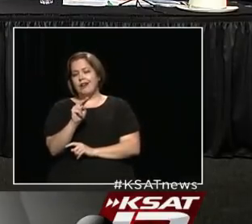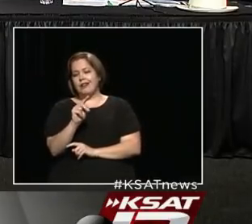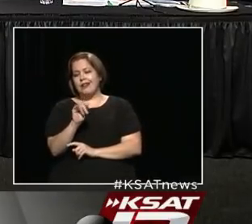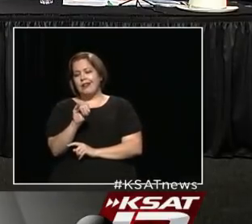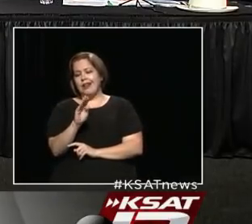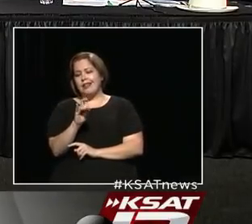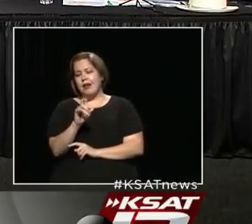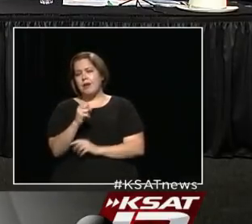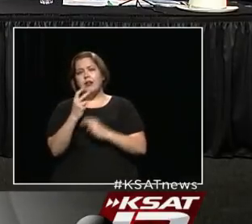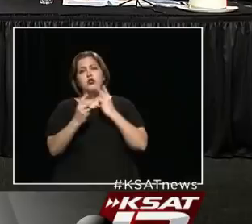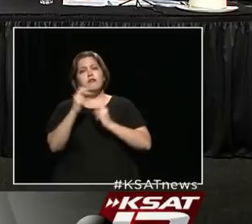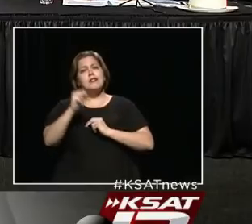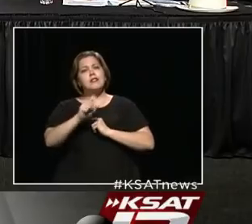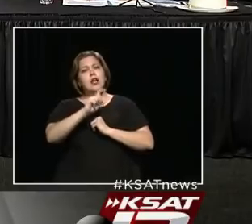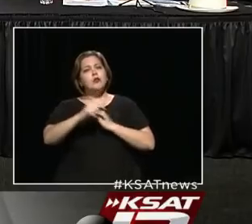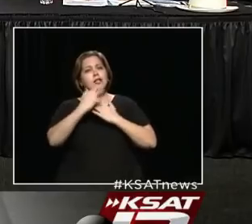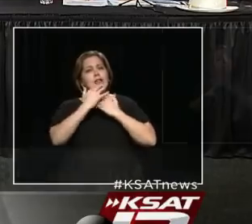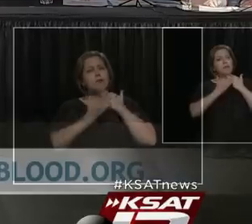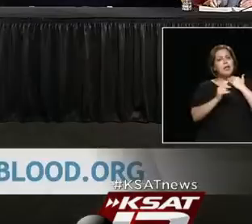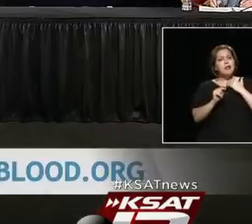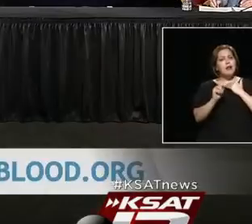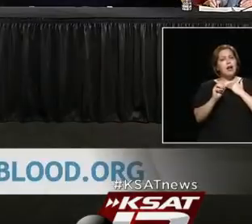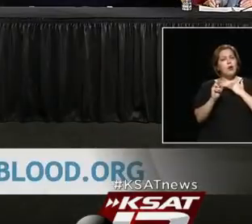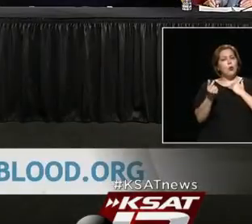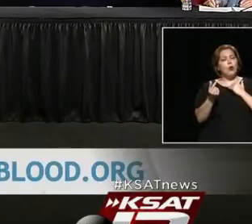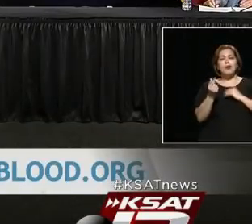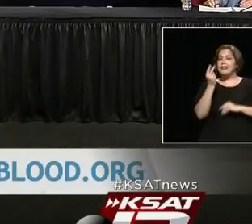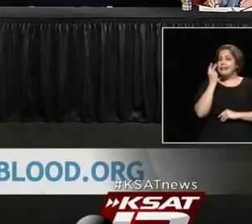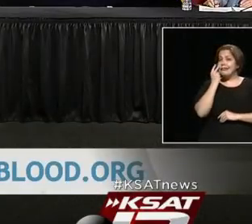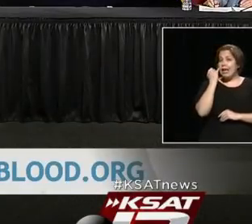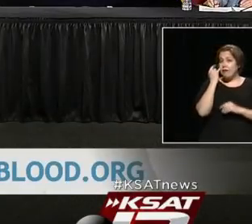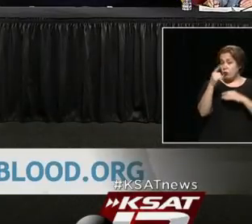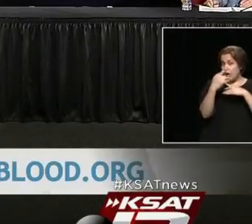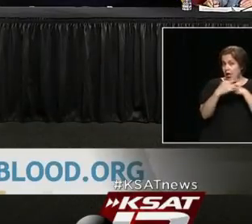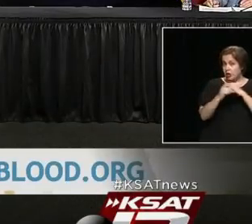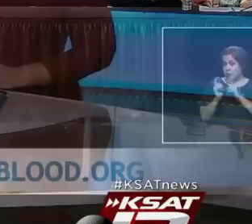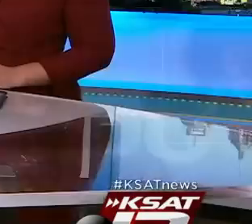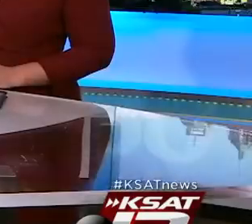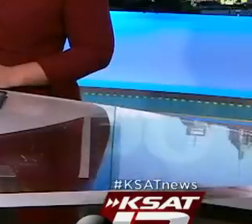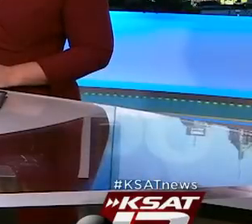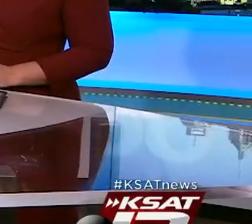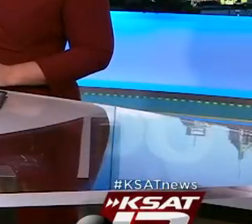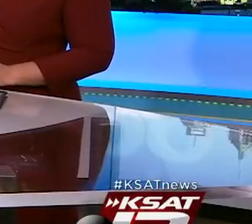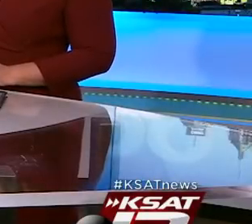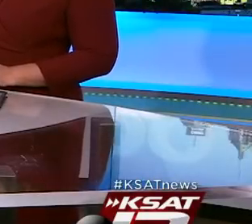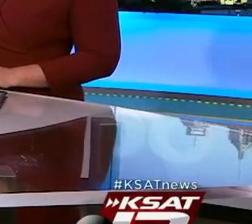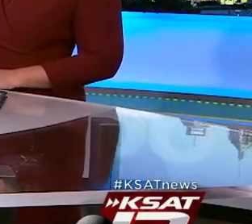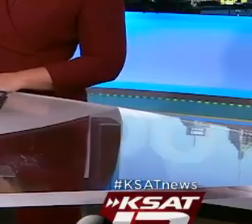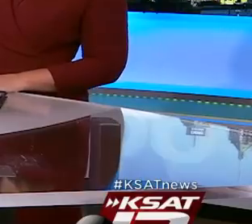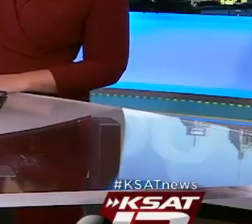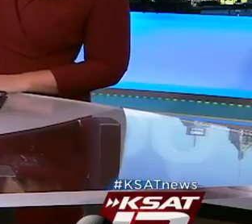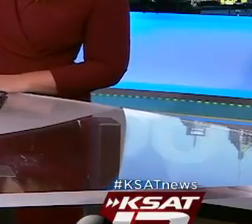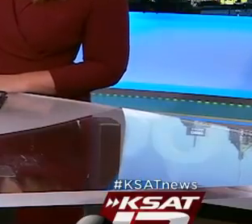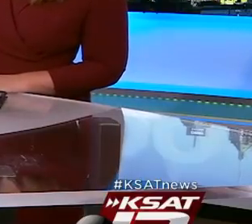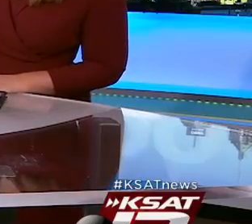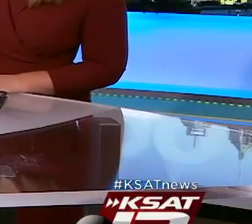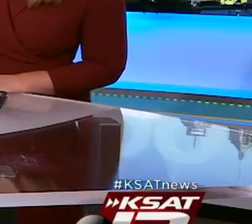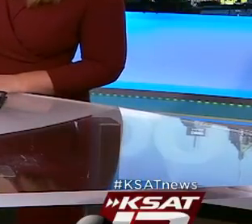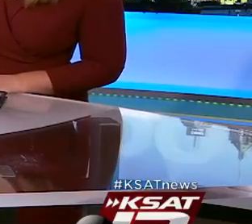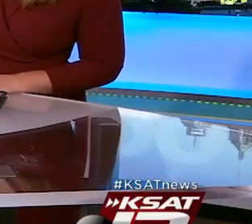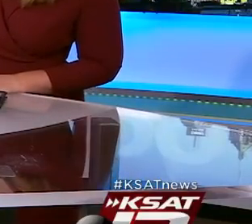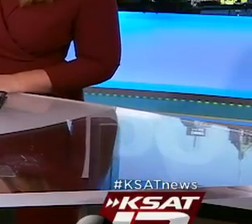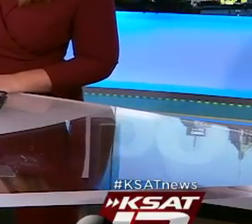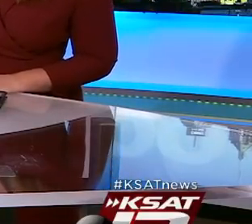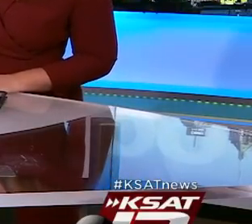visit southtexasblood.org to see if you are. So we are moving slow. We are moving in the right direction, but it